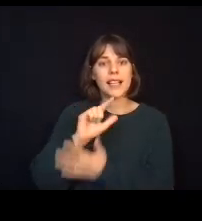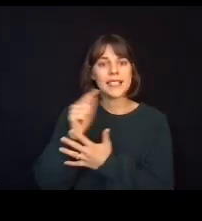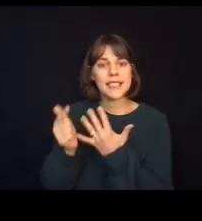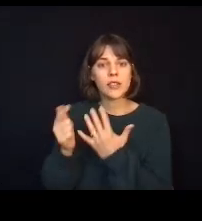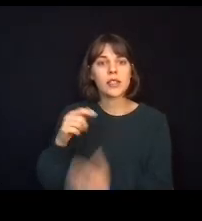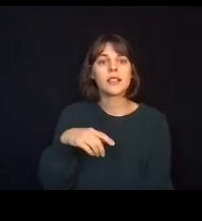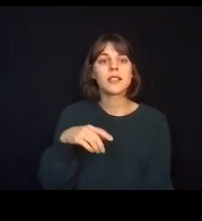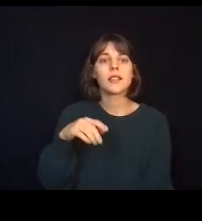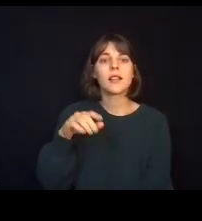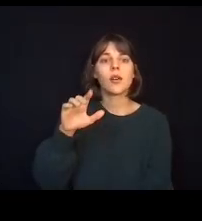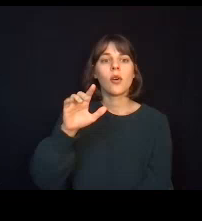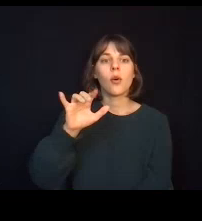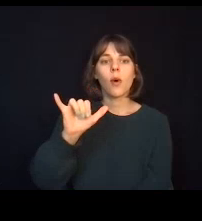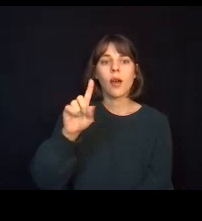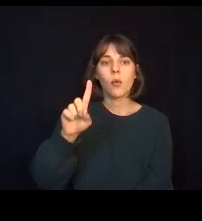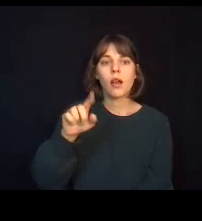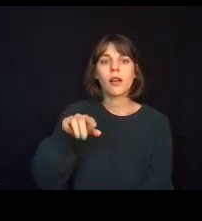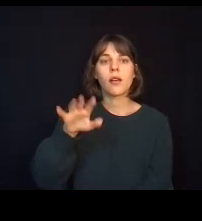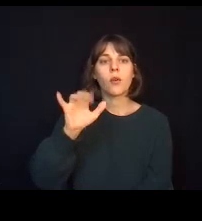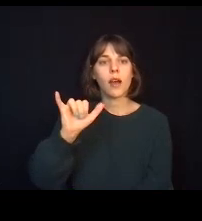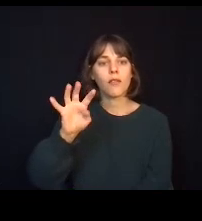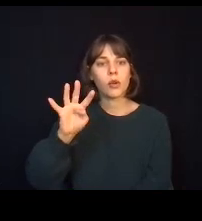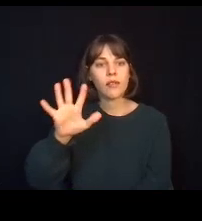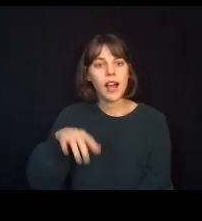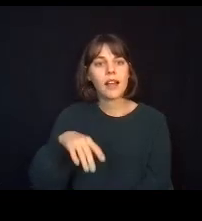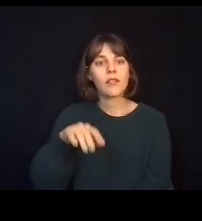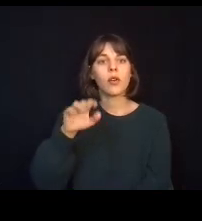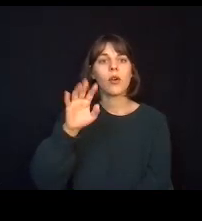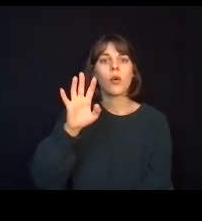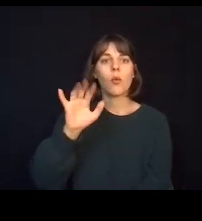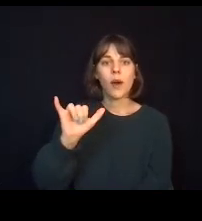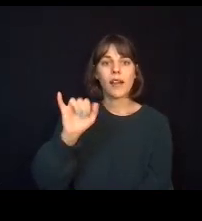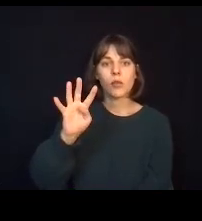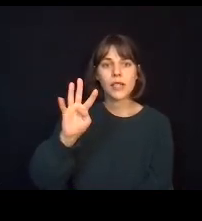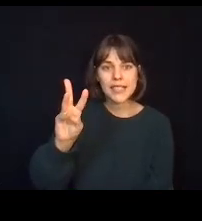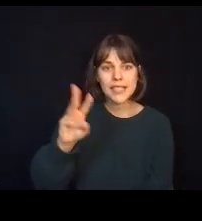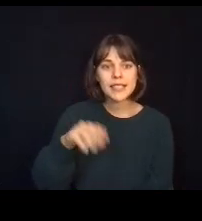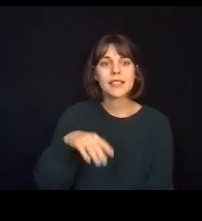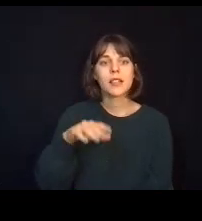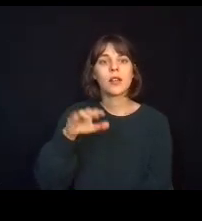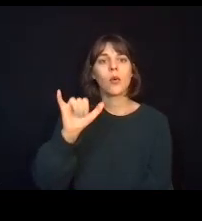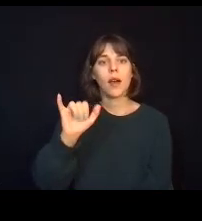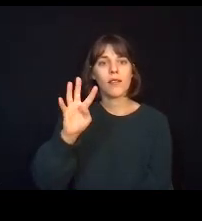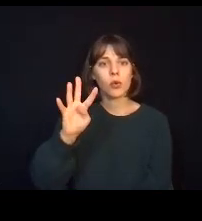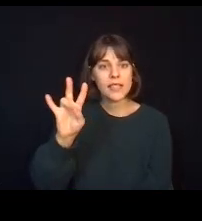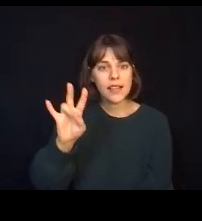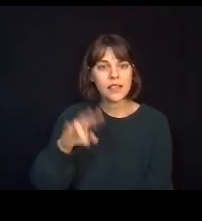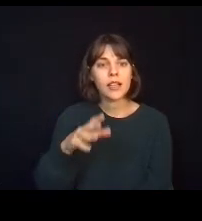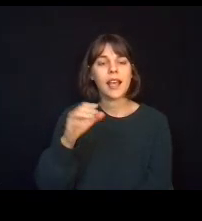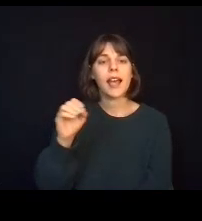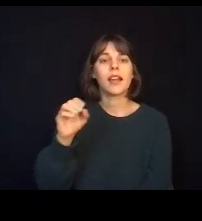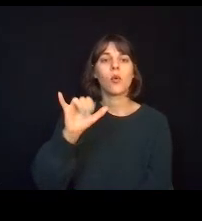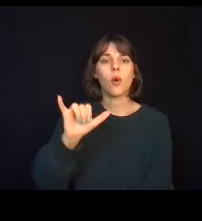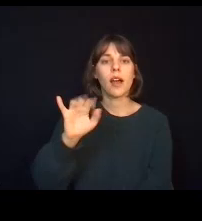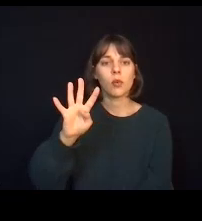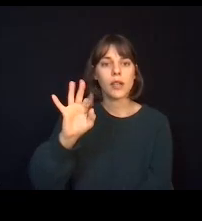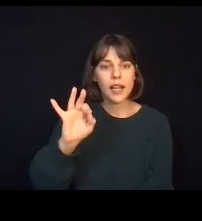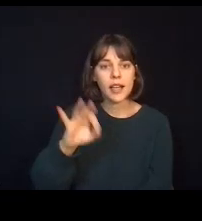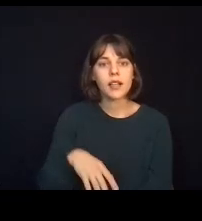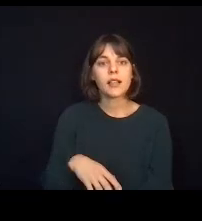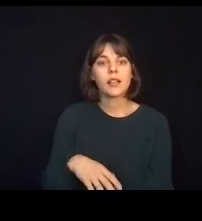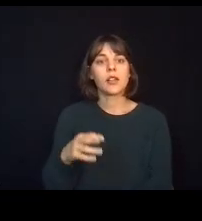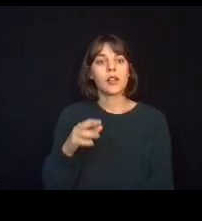Y46, Y47, and the Y49. Our rail routes will continue to go back through the Mount Washington Tunnel as well.